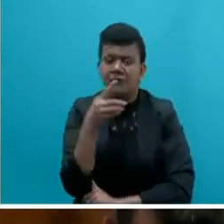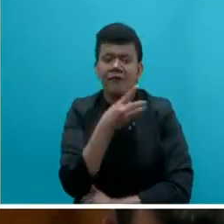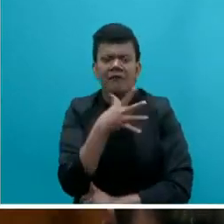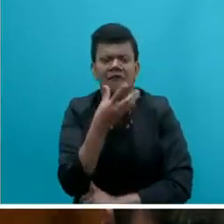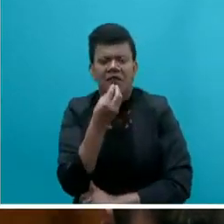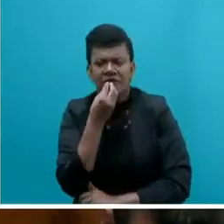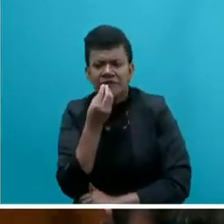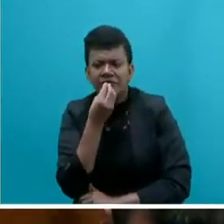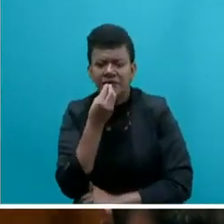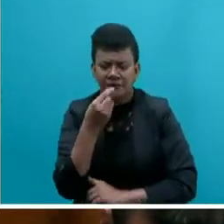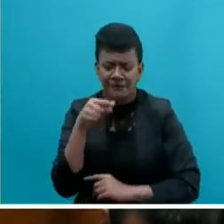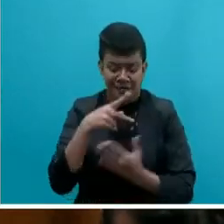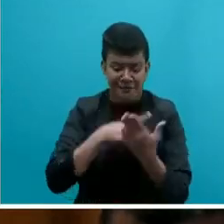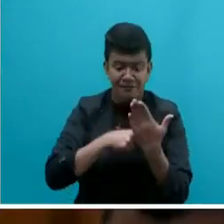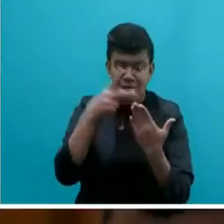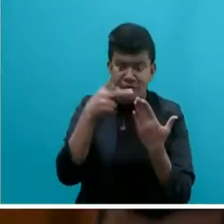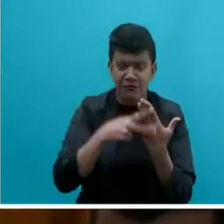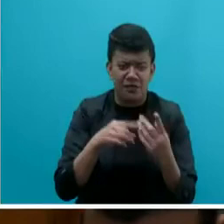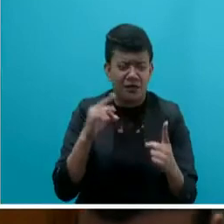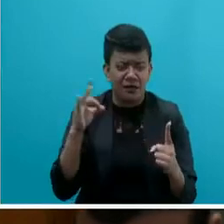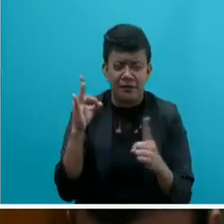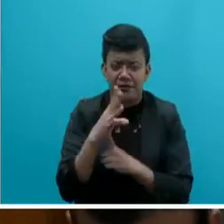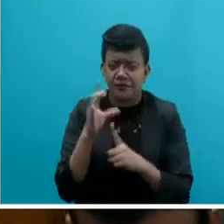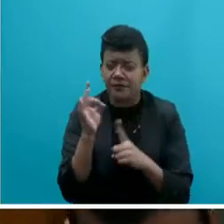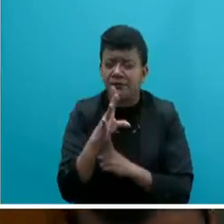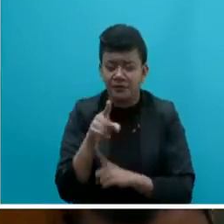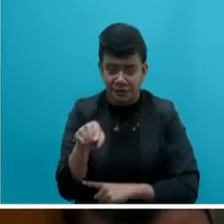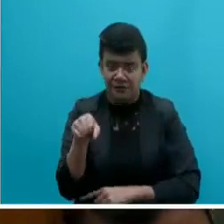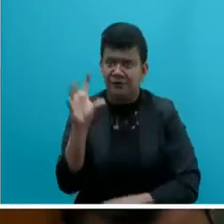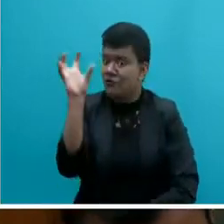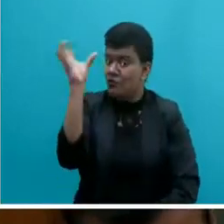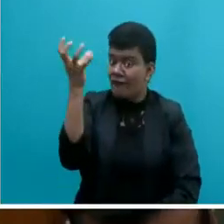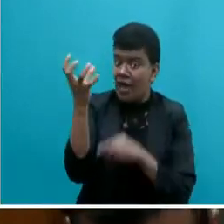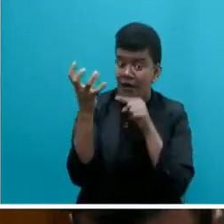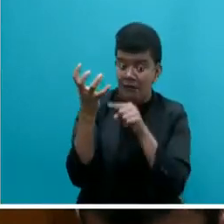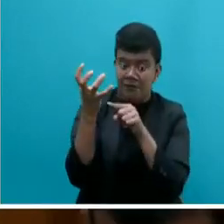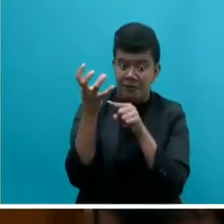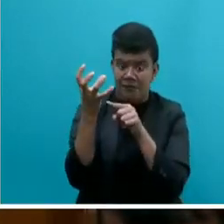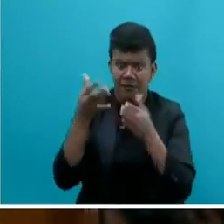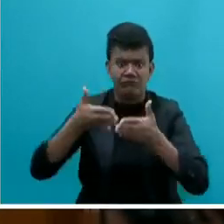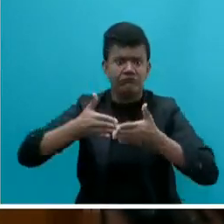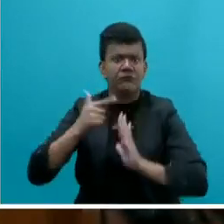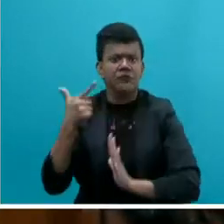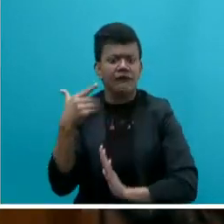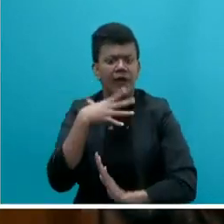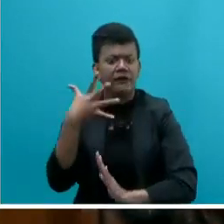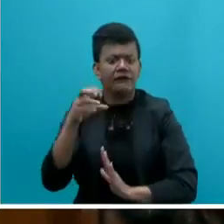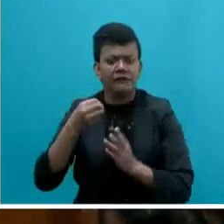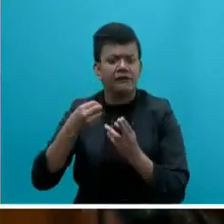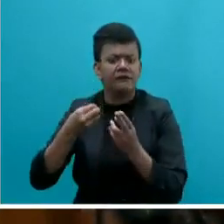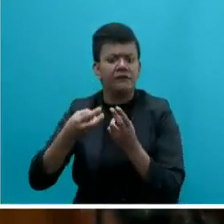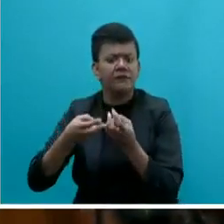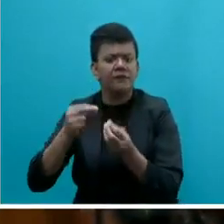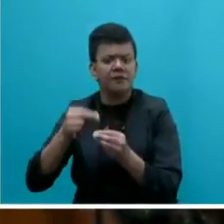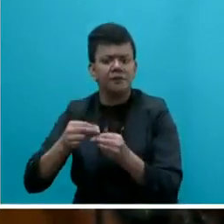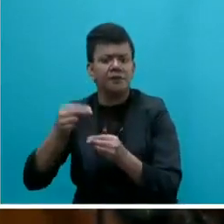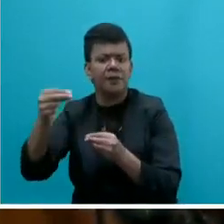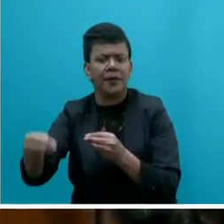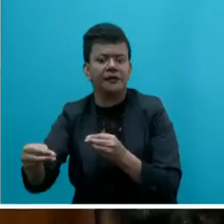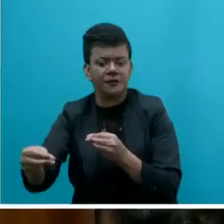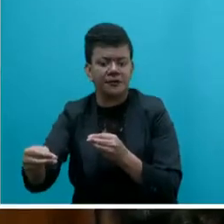8 orchards for guava have been established, comprising of 750 plants in an area of 1.2